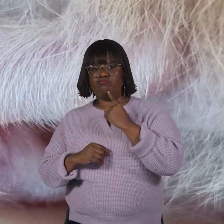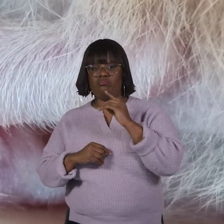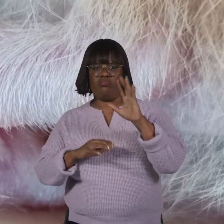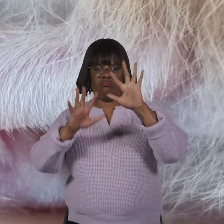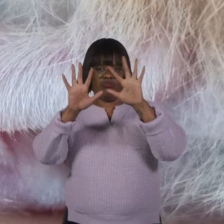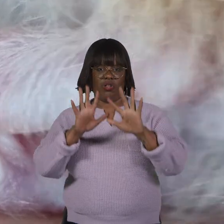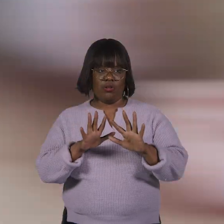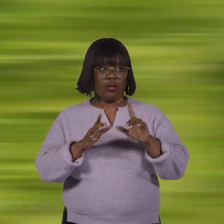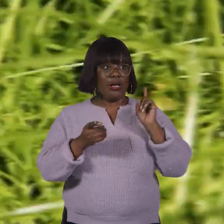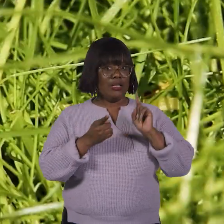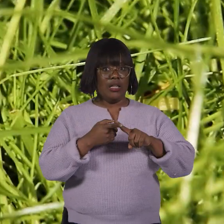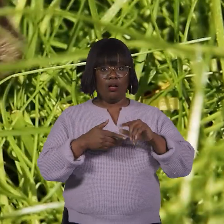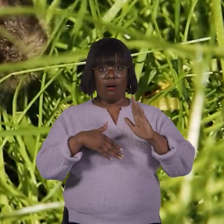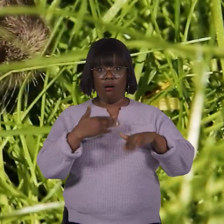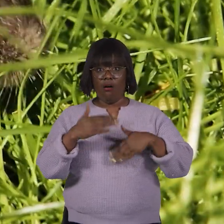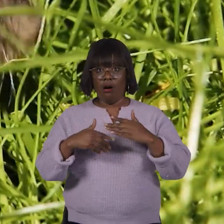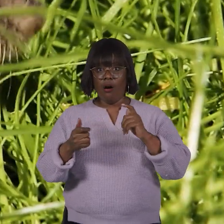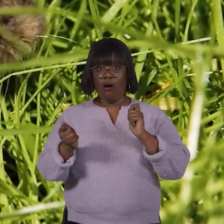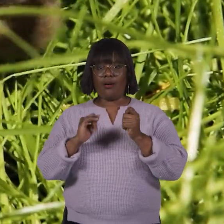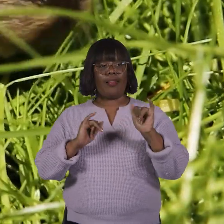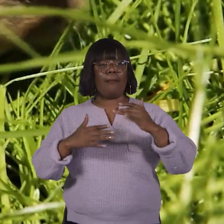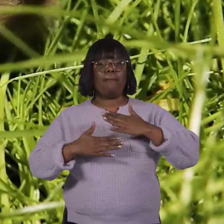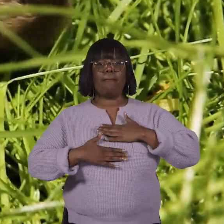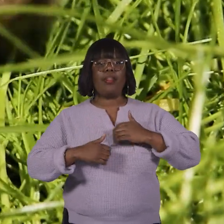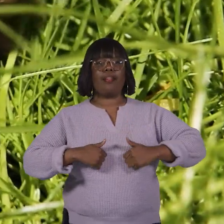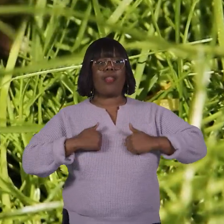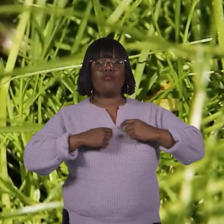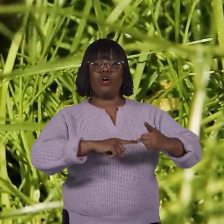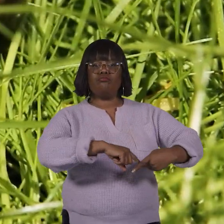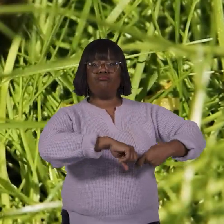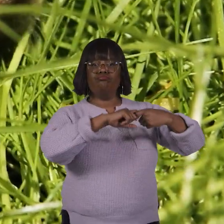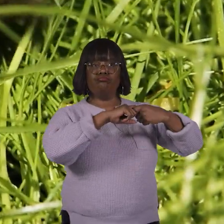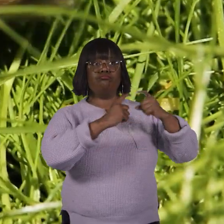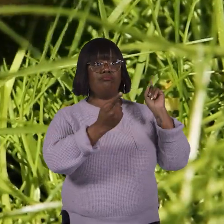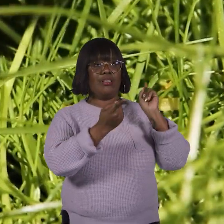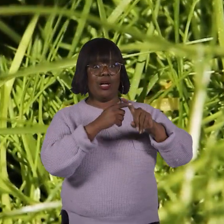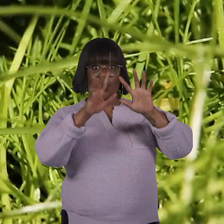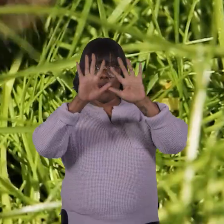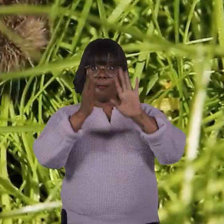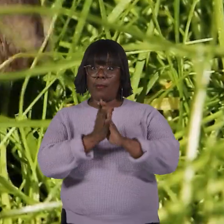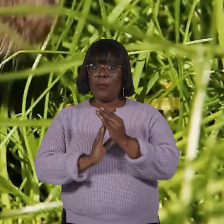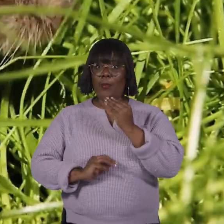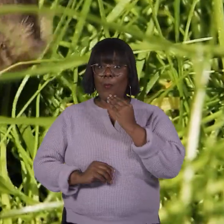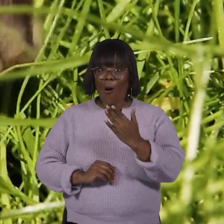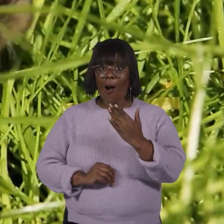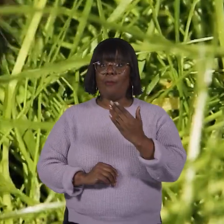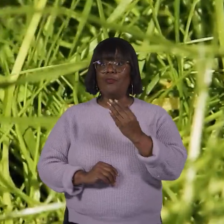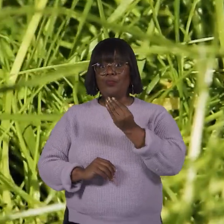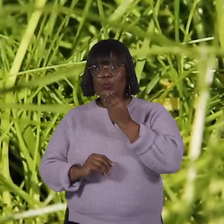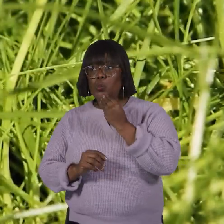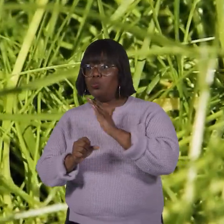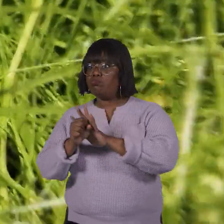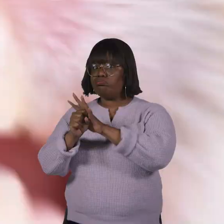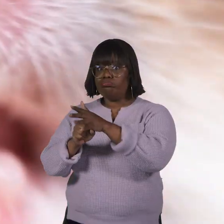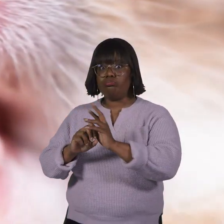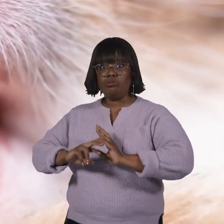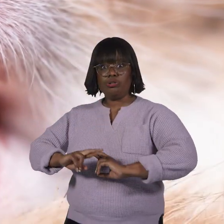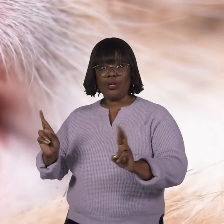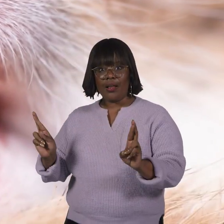better times arrive it's like pressing pause on life until the weather gets warmer or food becomes more plentiful again